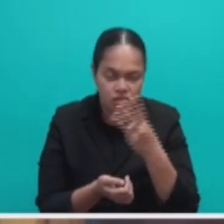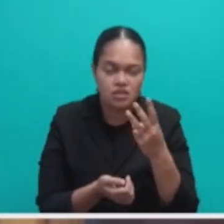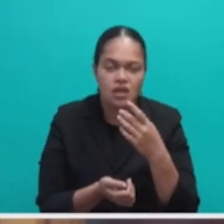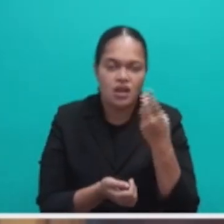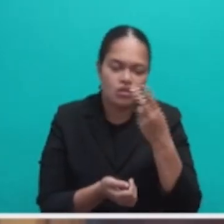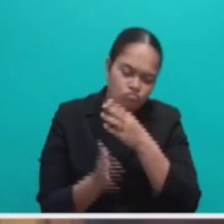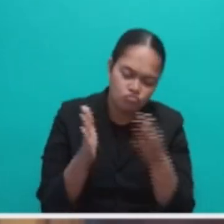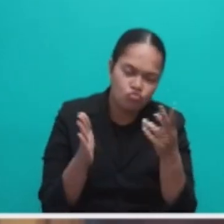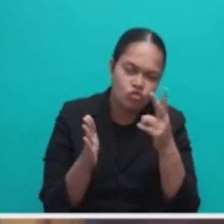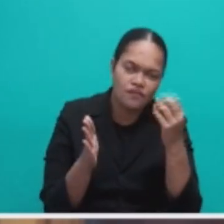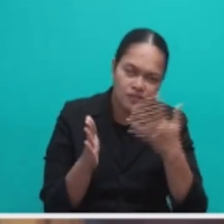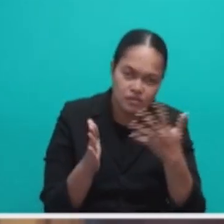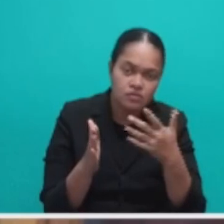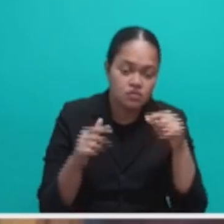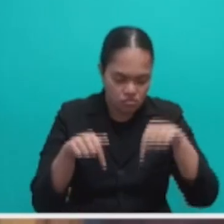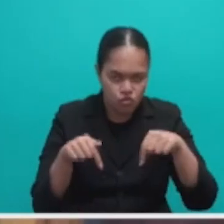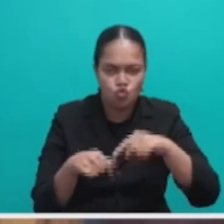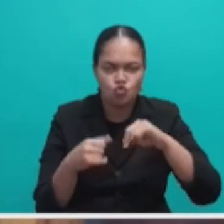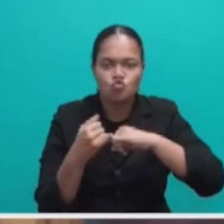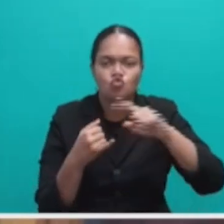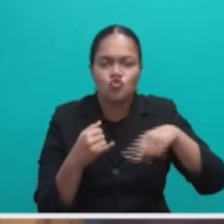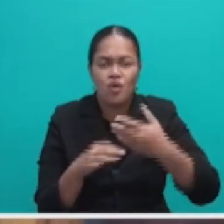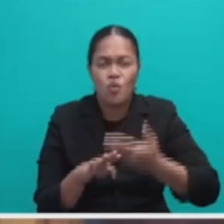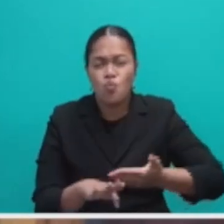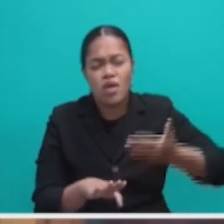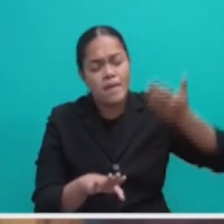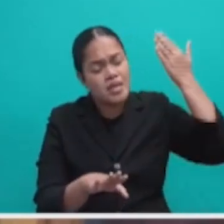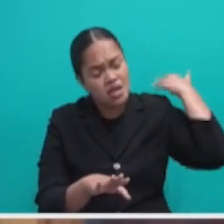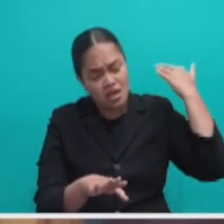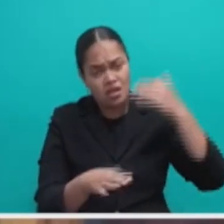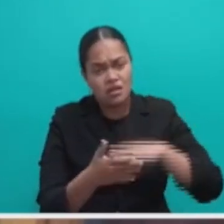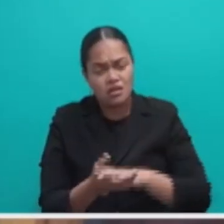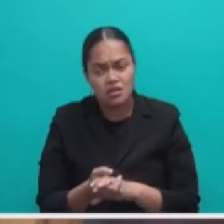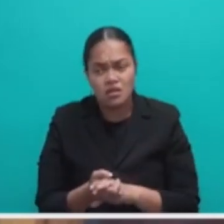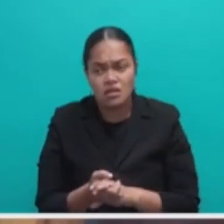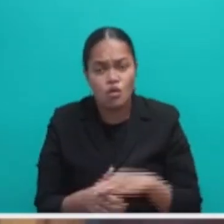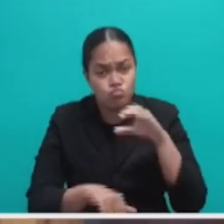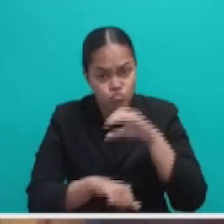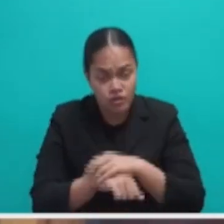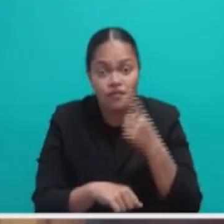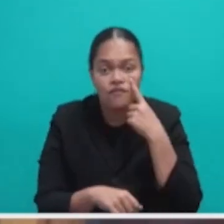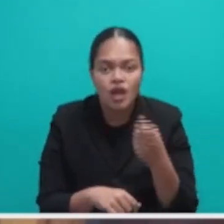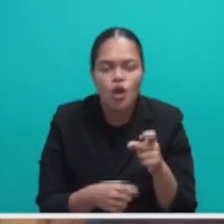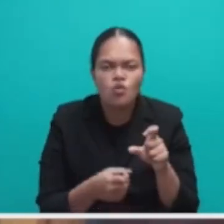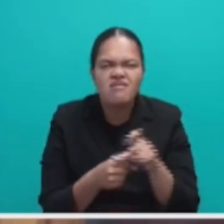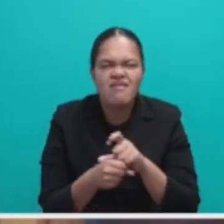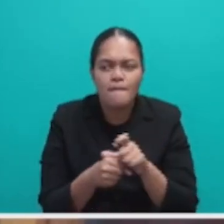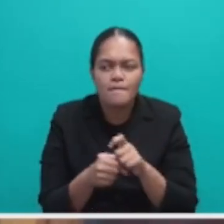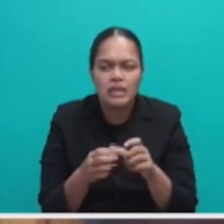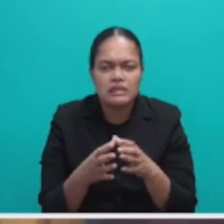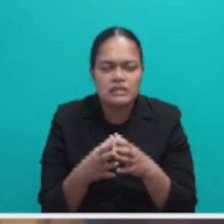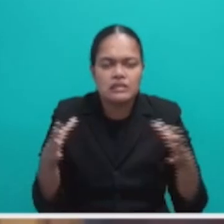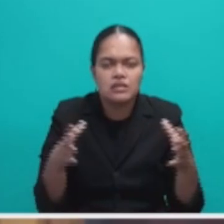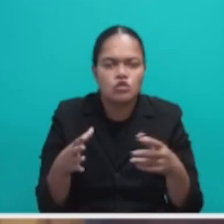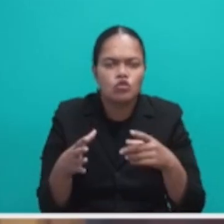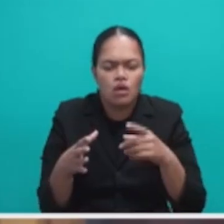2015 in Suva. Way back in 2004, Mr. Speaker, sir, the police found chemicals big enough to